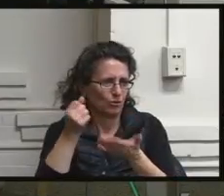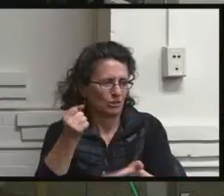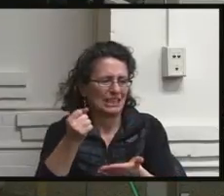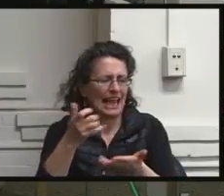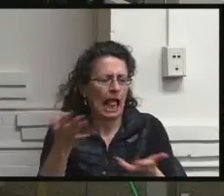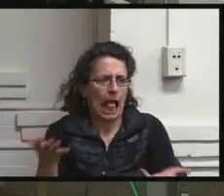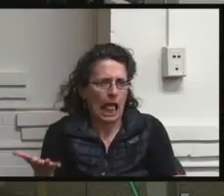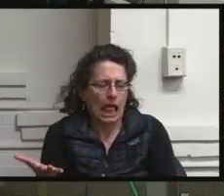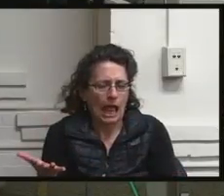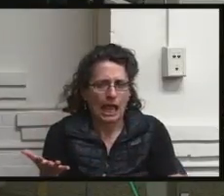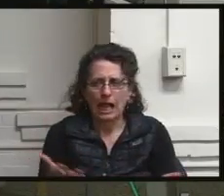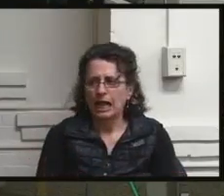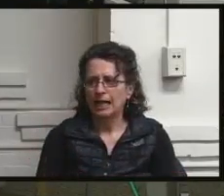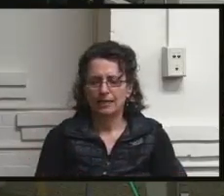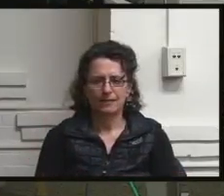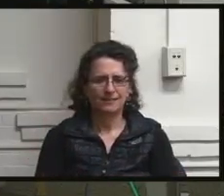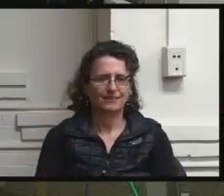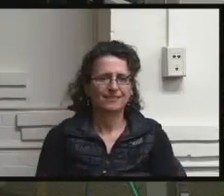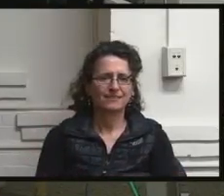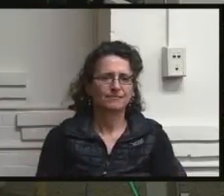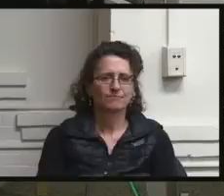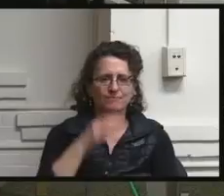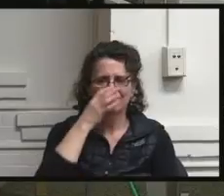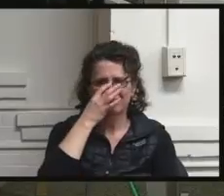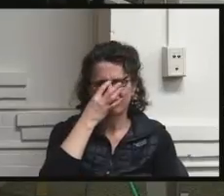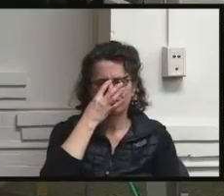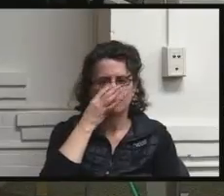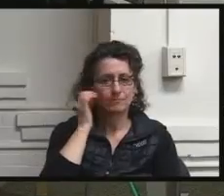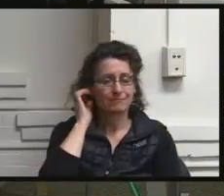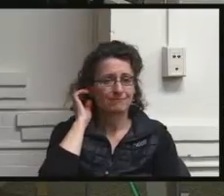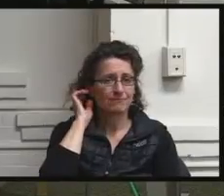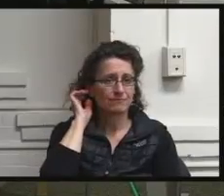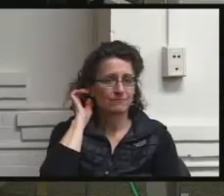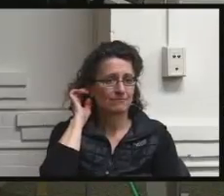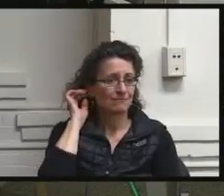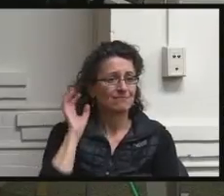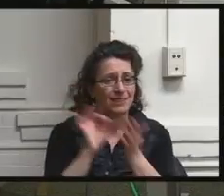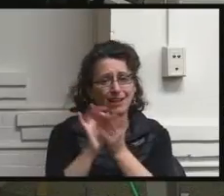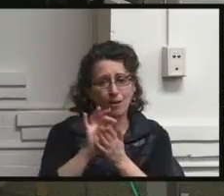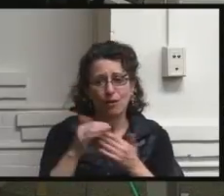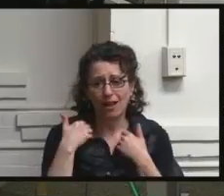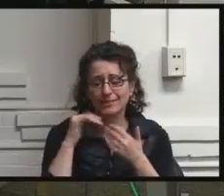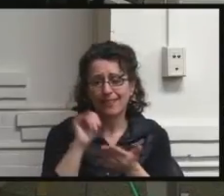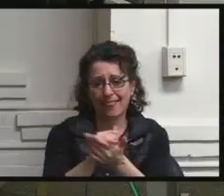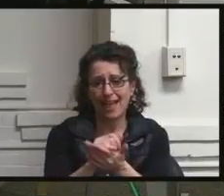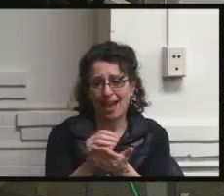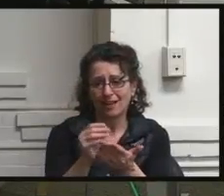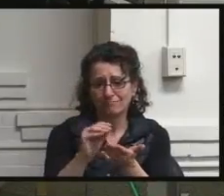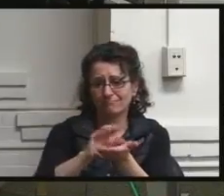you know, that's the amount of money that we have. I guess I'm somewhat